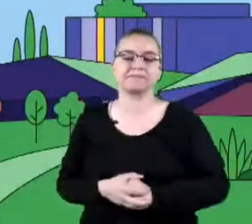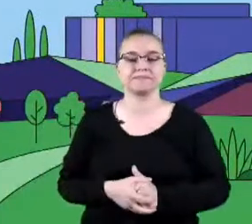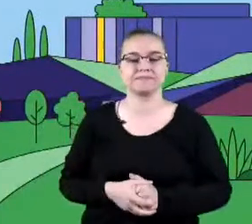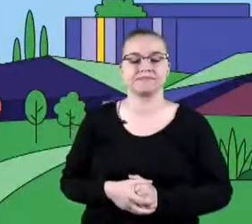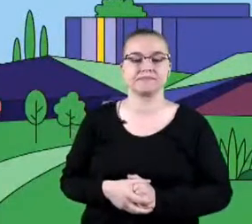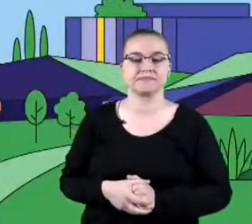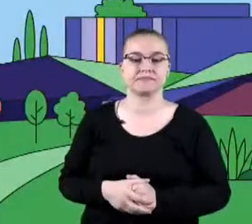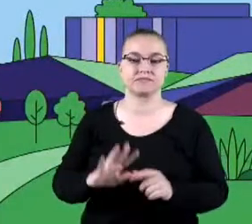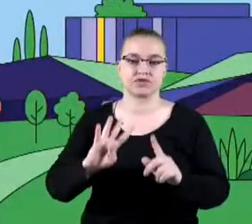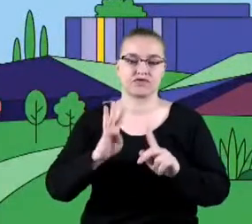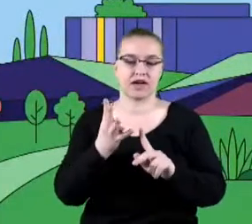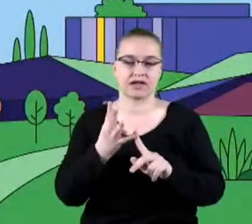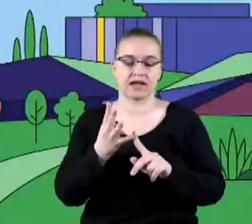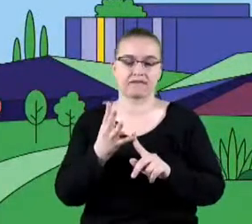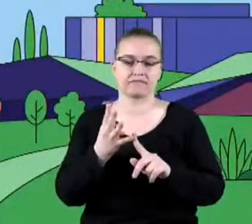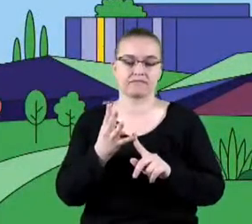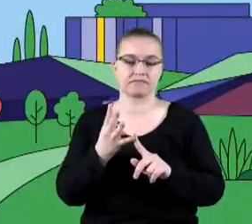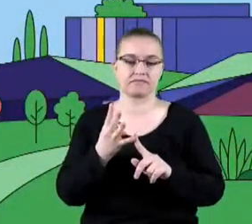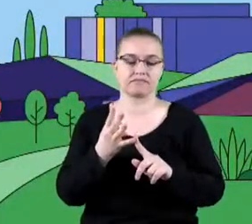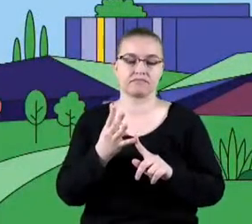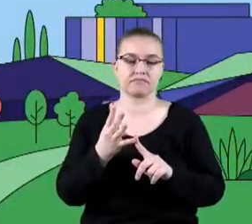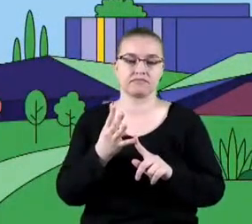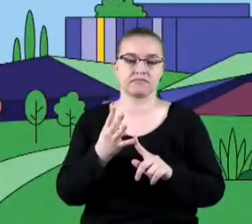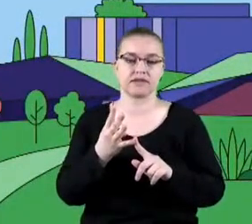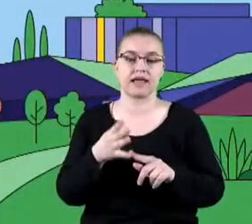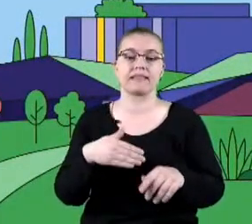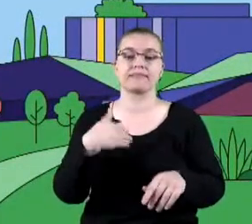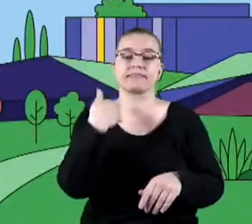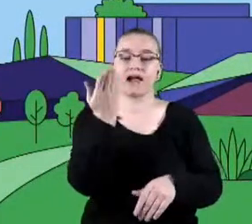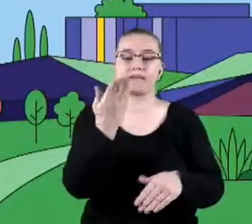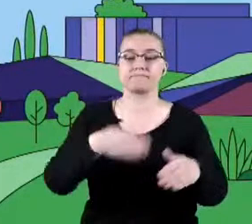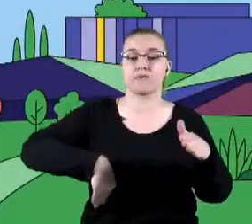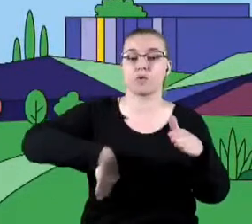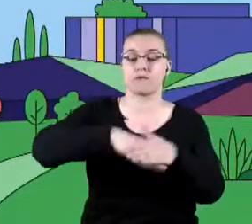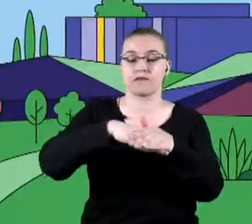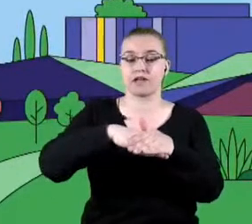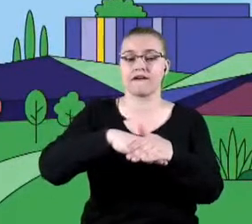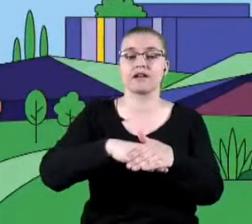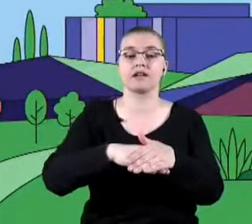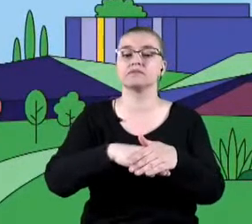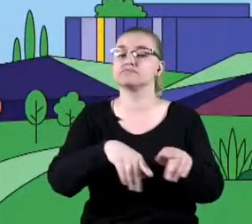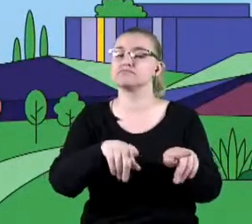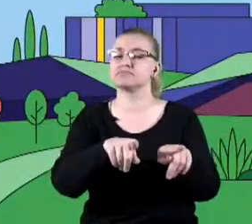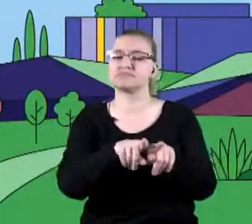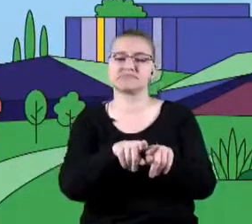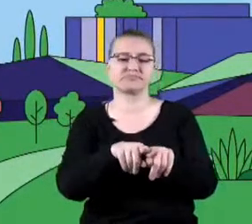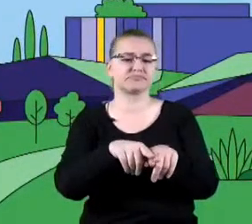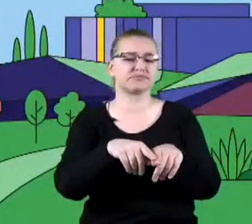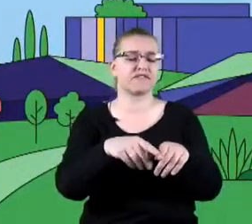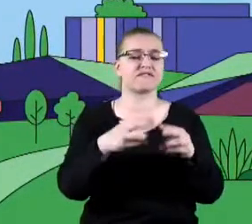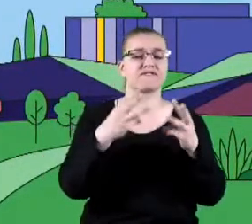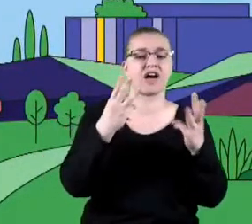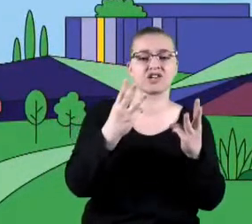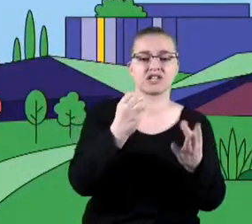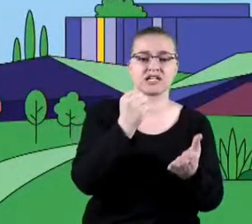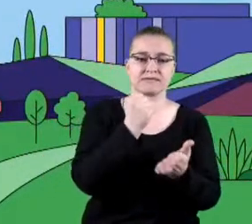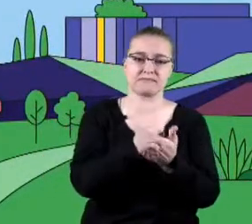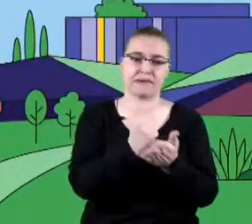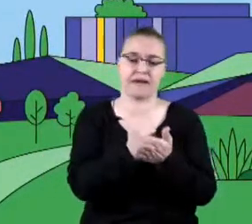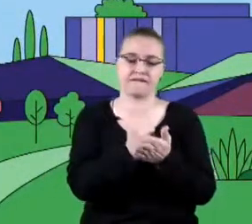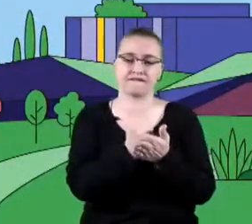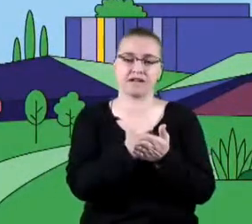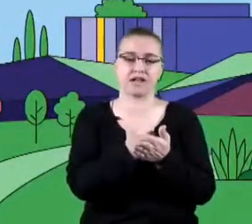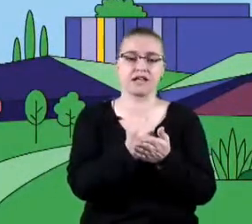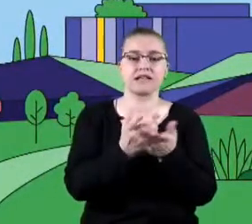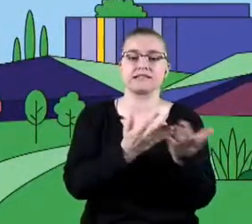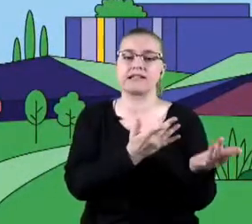4, issuing permits for movement of essential services such as food provisions. We face challenges explaining